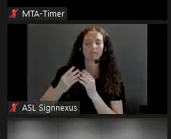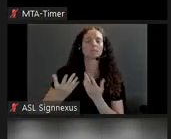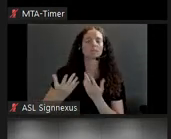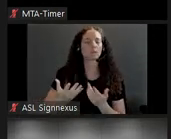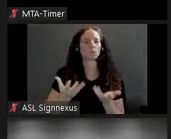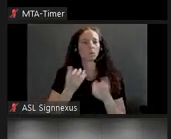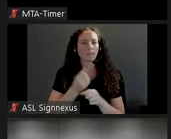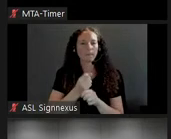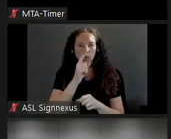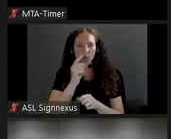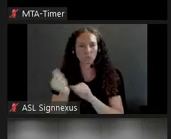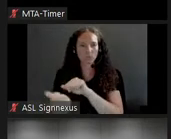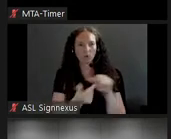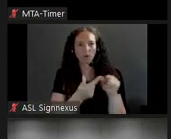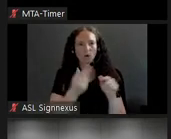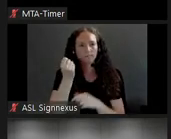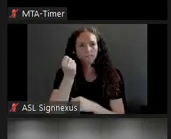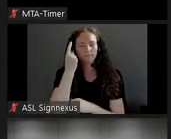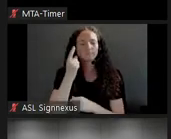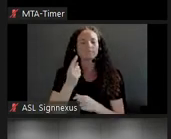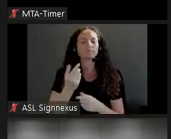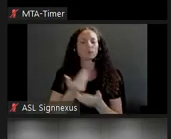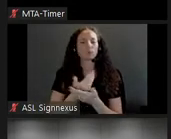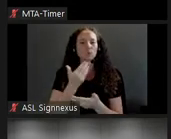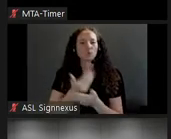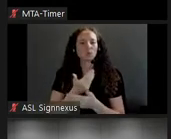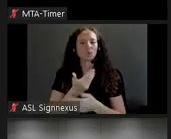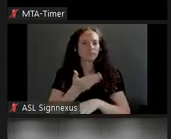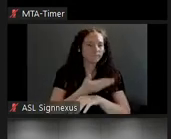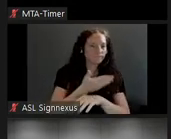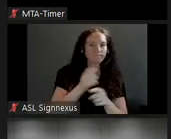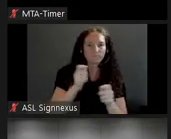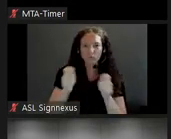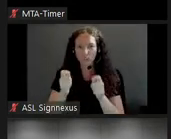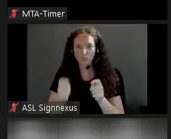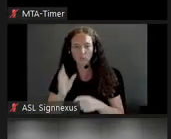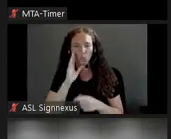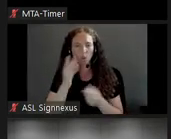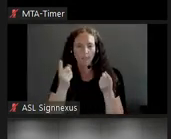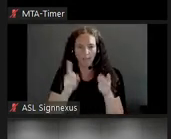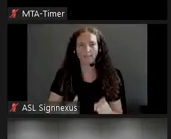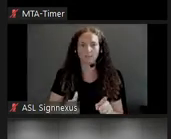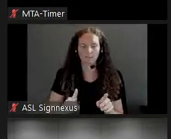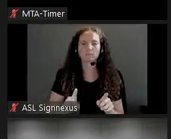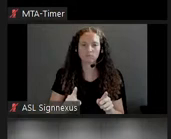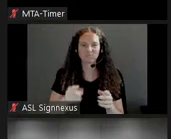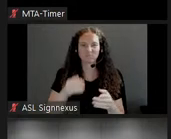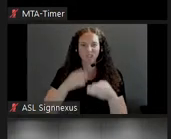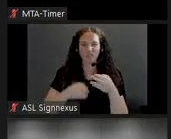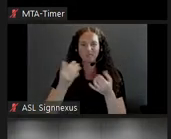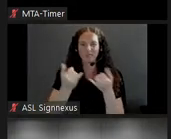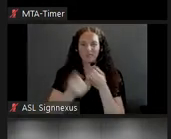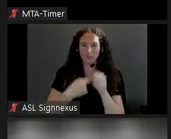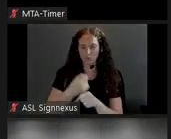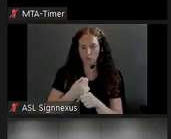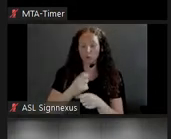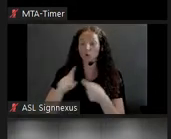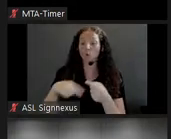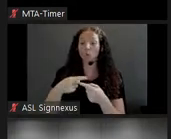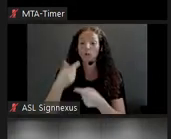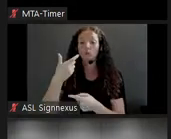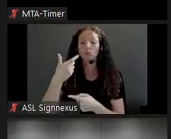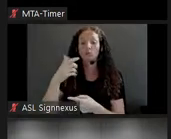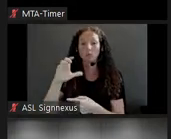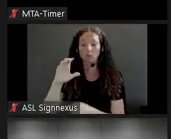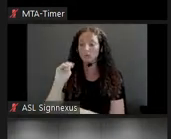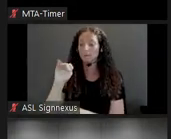service and the changes that are going to come towards the end of this year when we open up the new terminal at Grand Central Madison, and also talk about